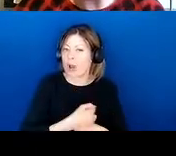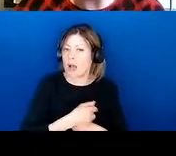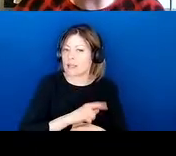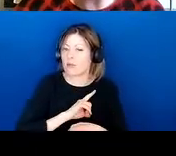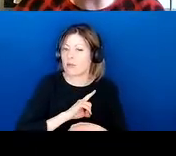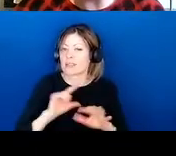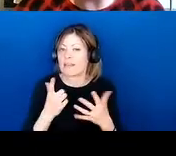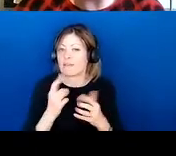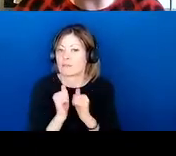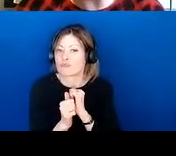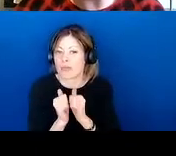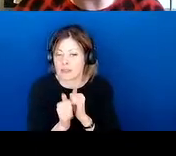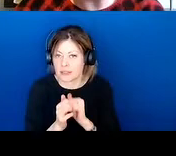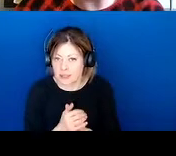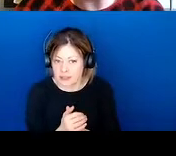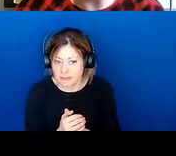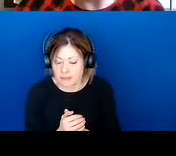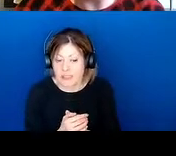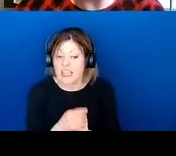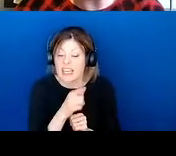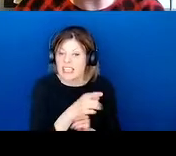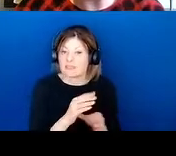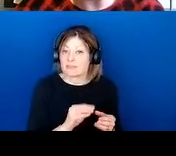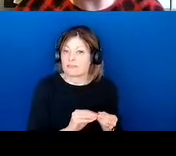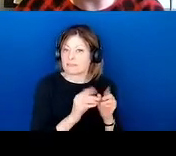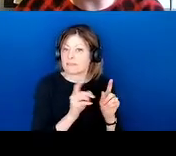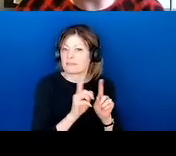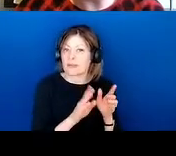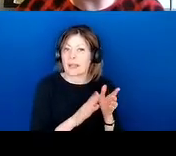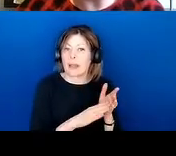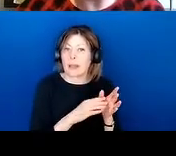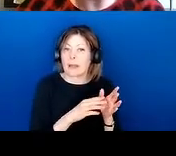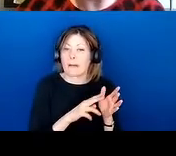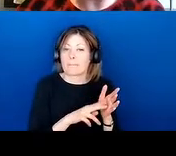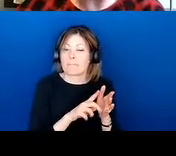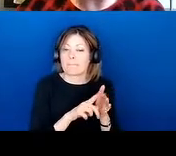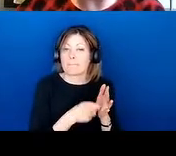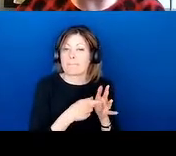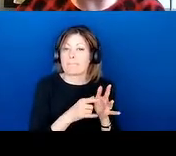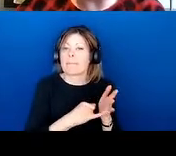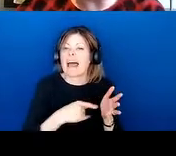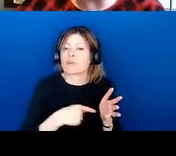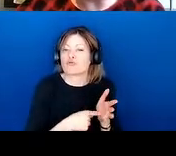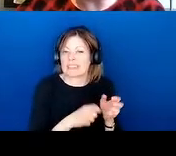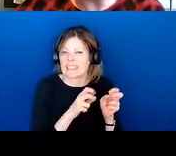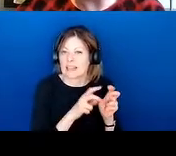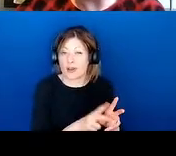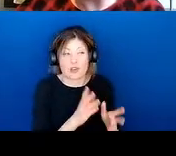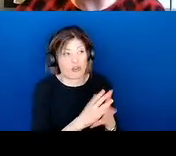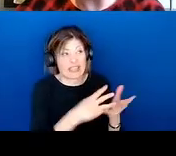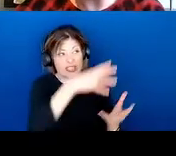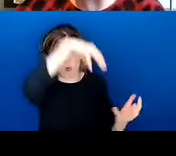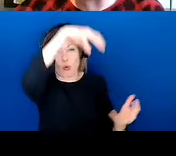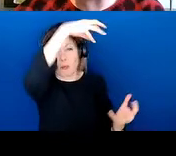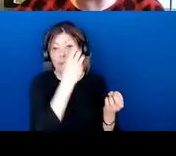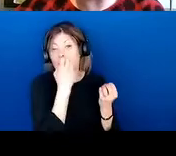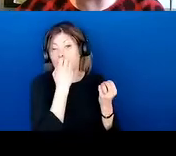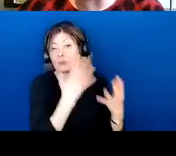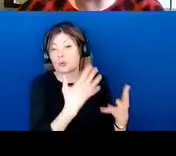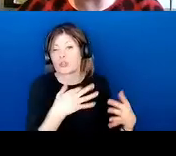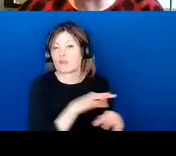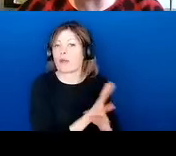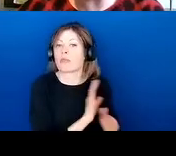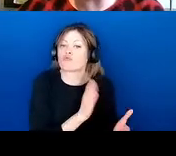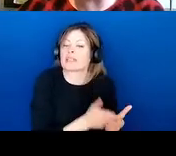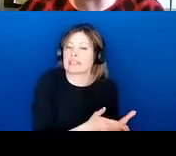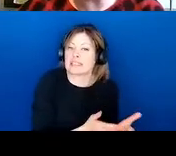It was created in the Mannerist style, where artists explored the idea of beauty for beauty's sake, in works that showcase